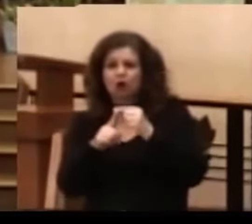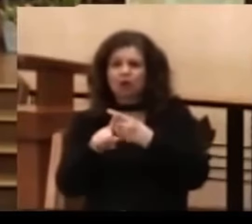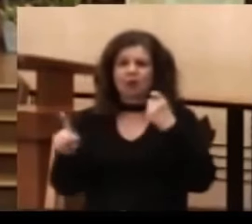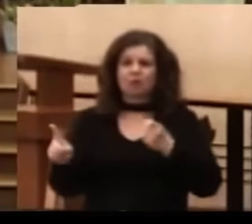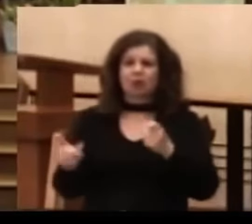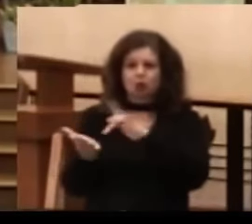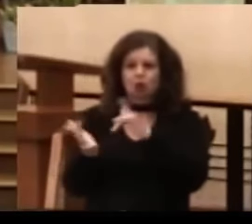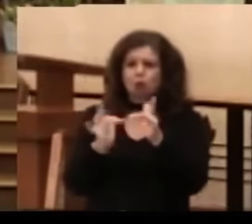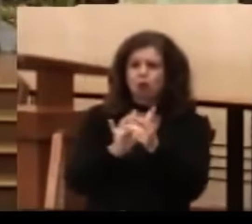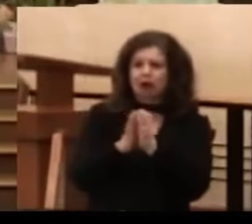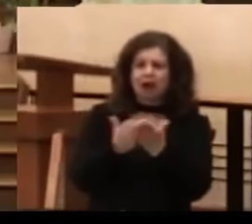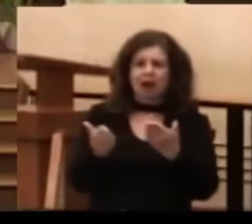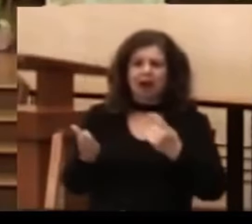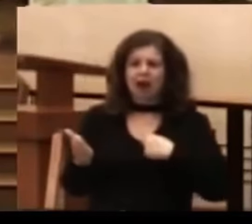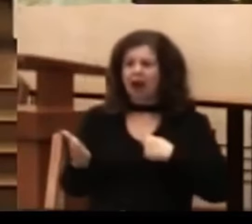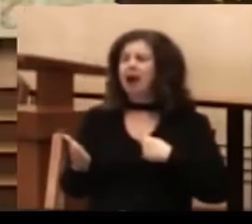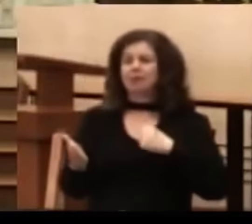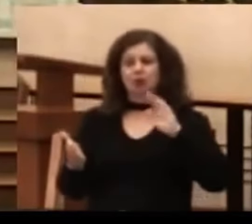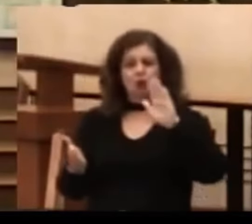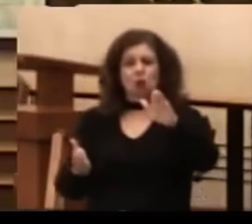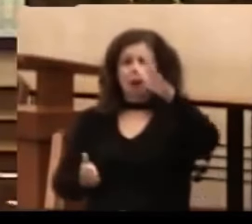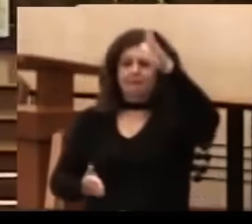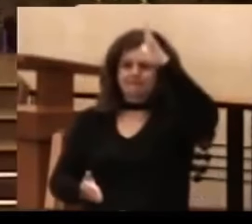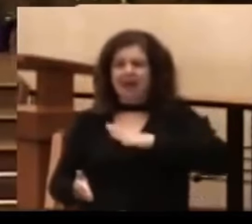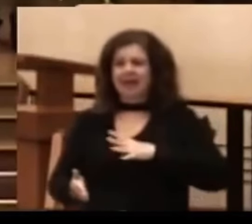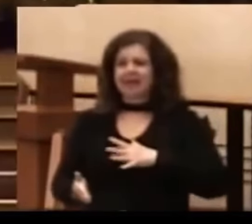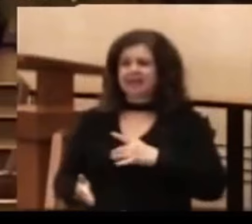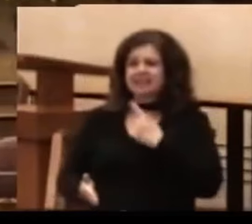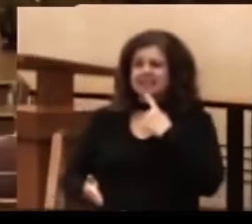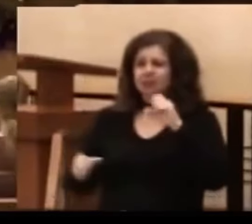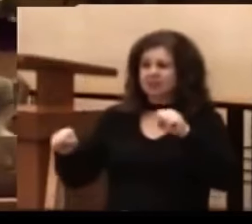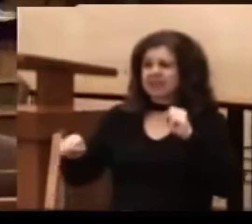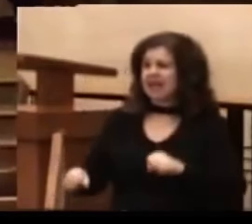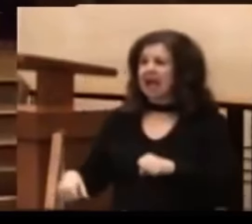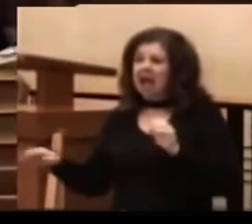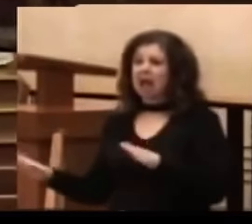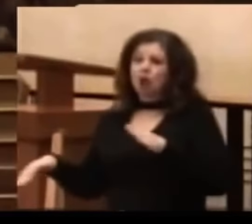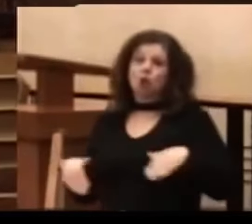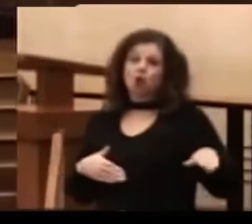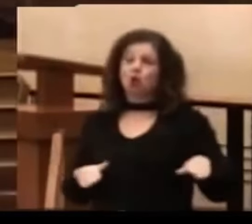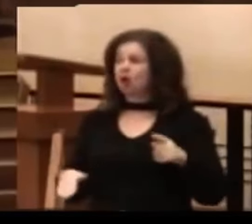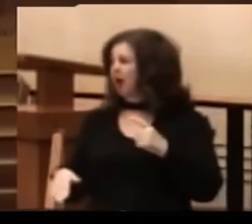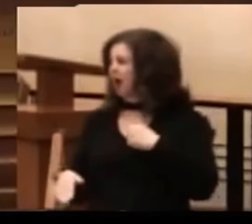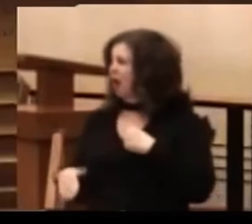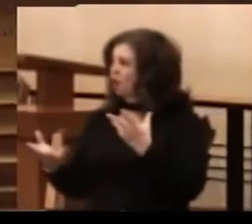Ooh, can I get a Honolulu to that? Ooh, Honolulu, I want to go there.